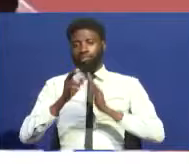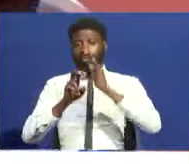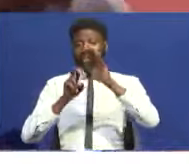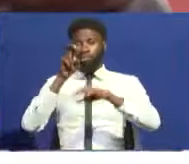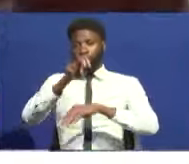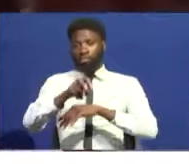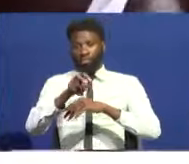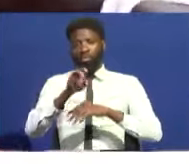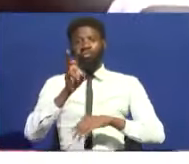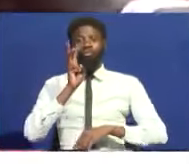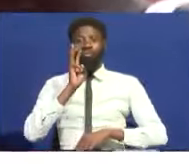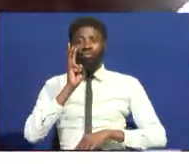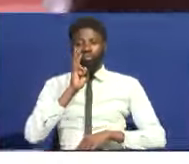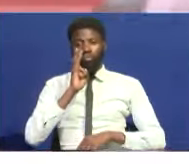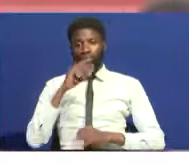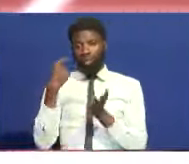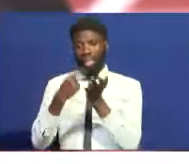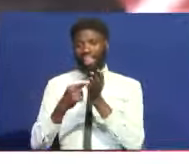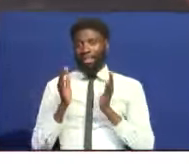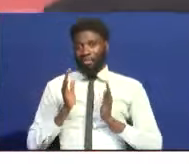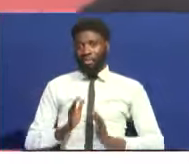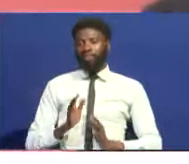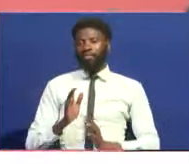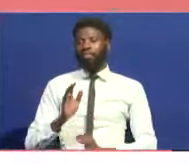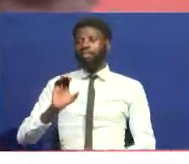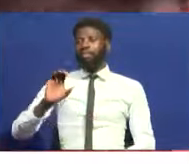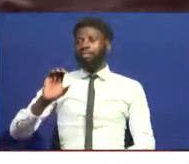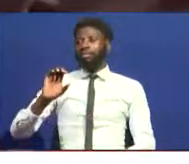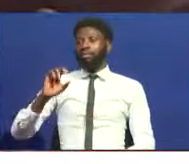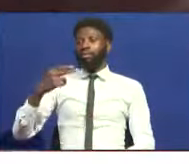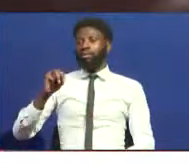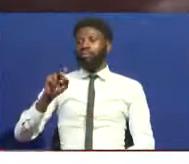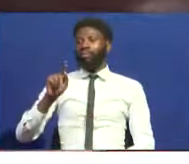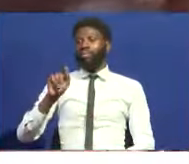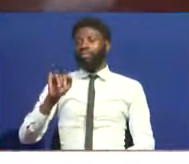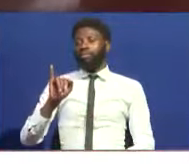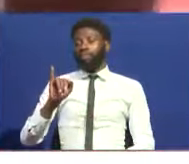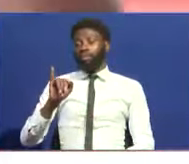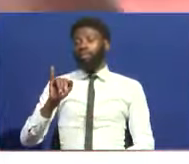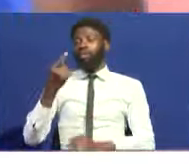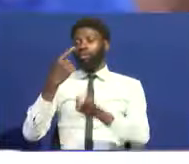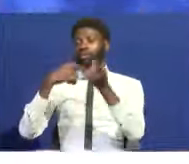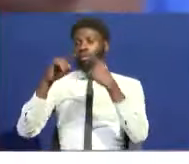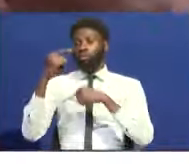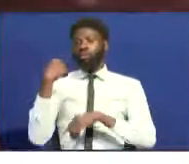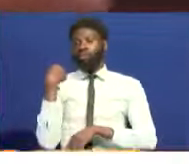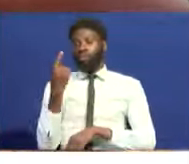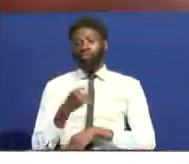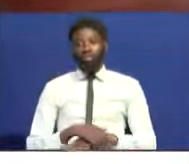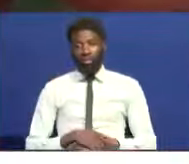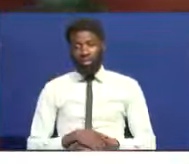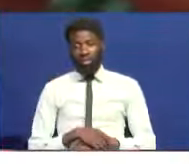Peruth Chemutai. The Diamond League series heads to Oslo for the sixth leg on 30th of May.